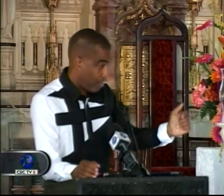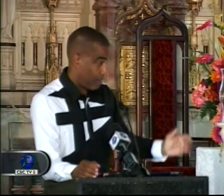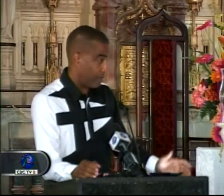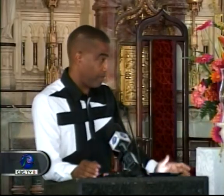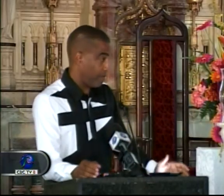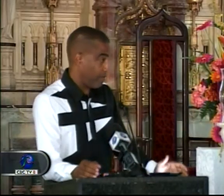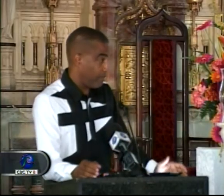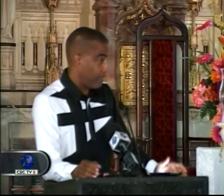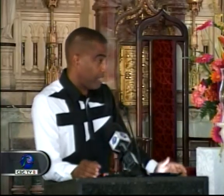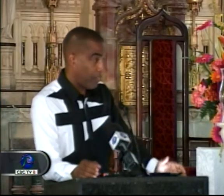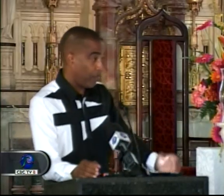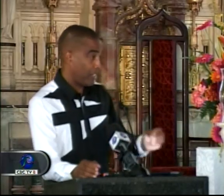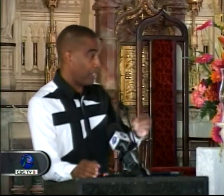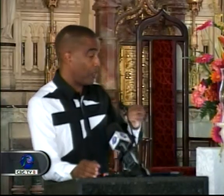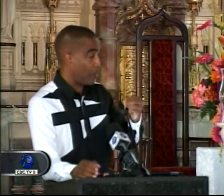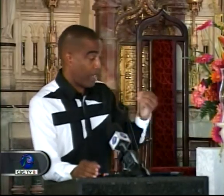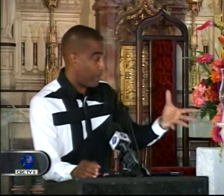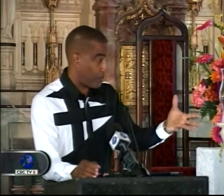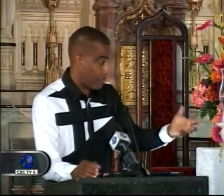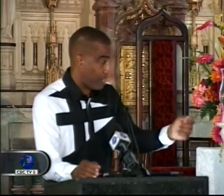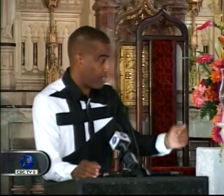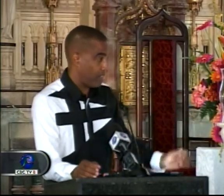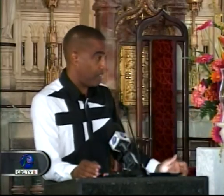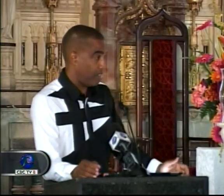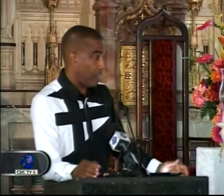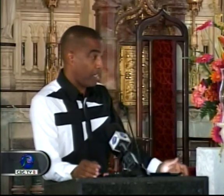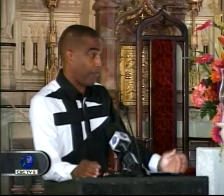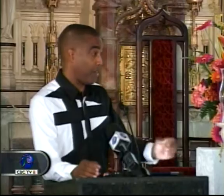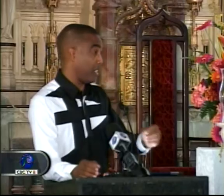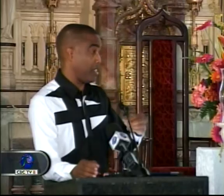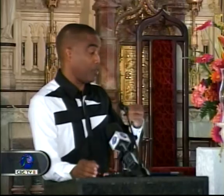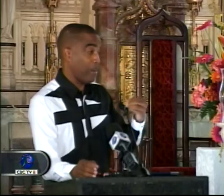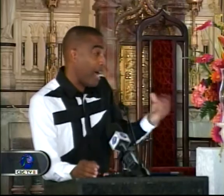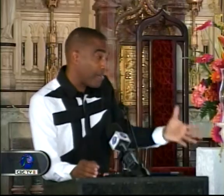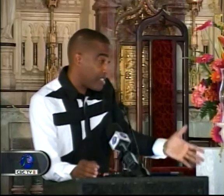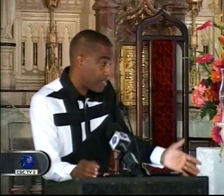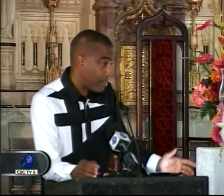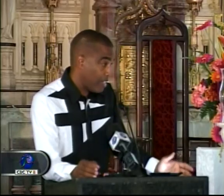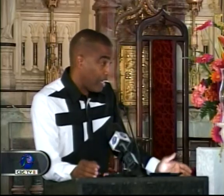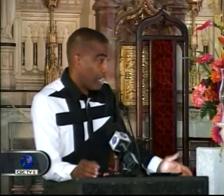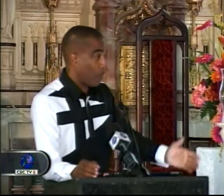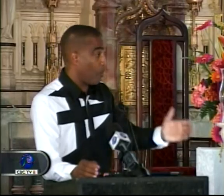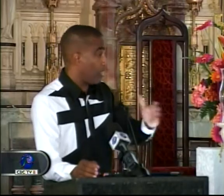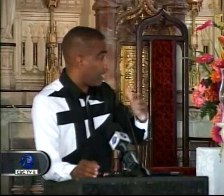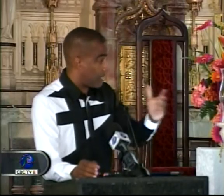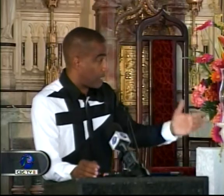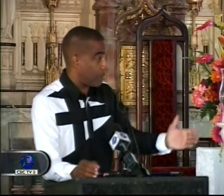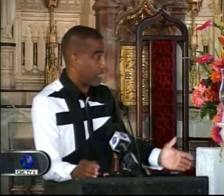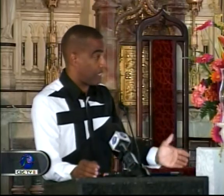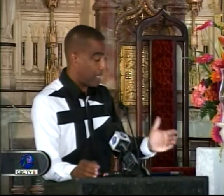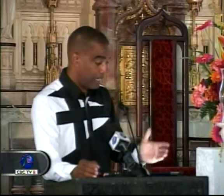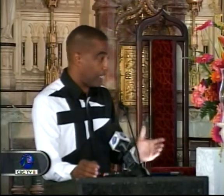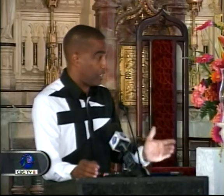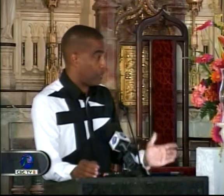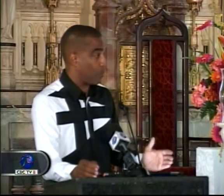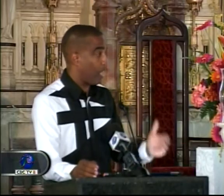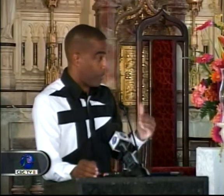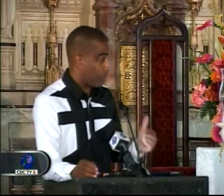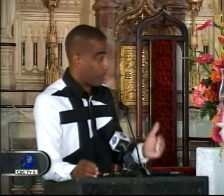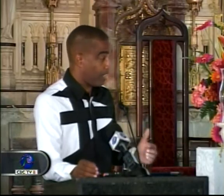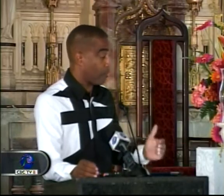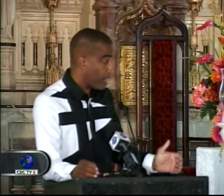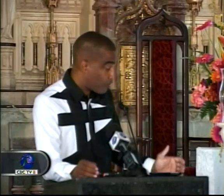geography, and if I didn't do chemistry, and if I didn't do maths, and all the other subjects that I needed to